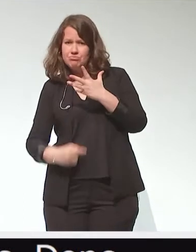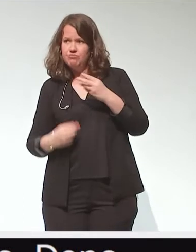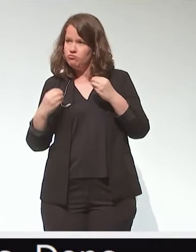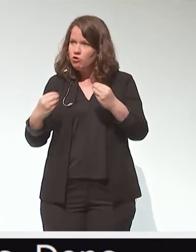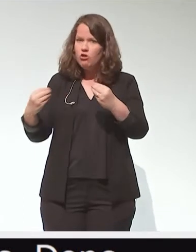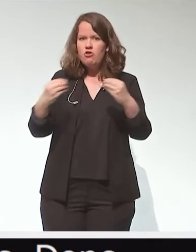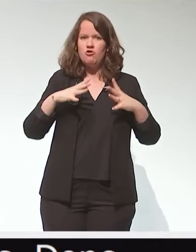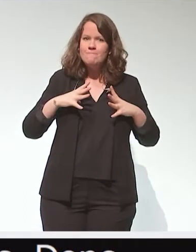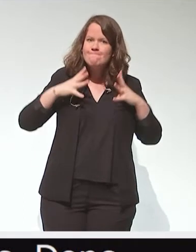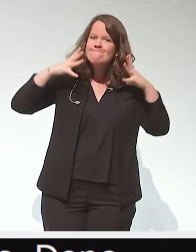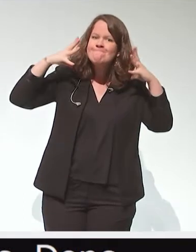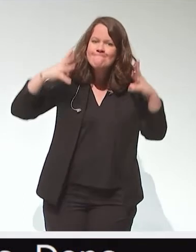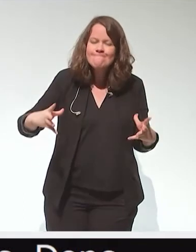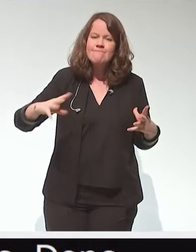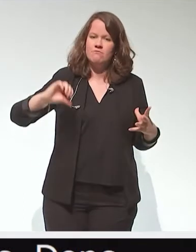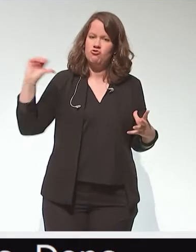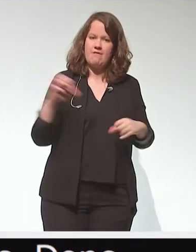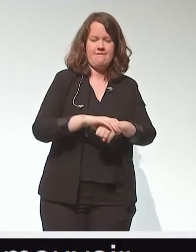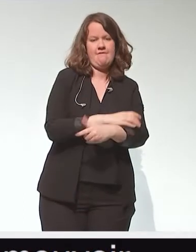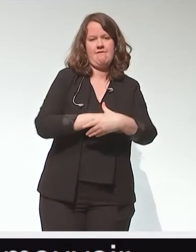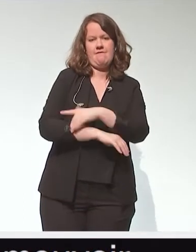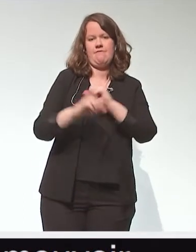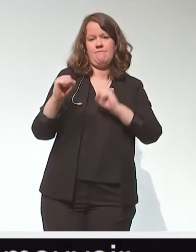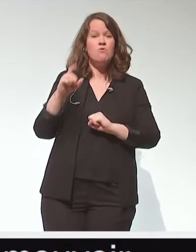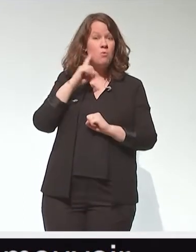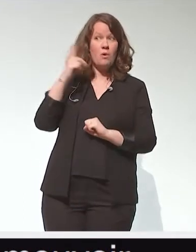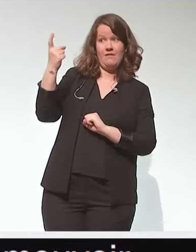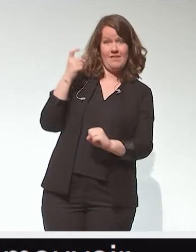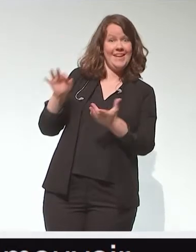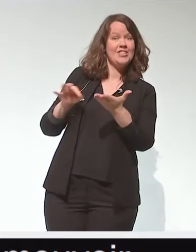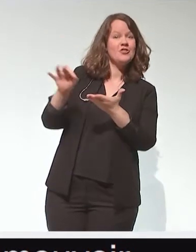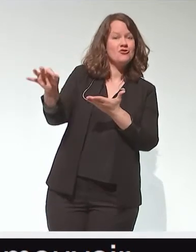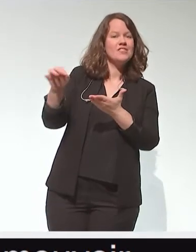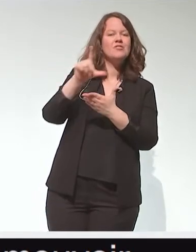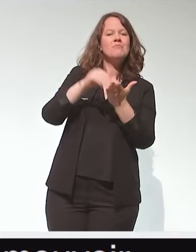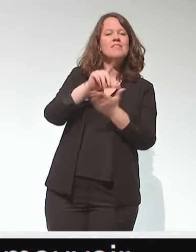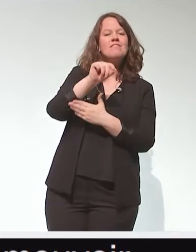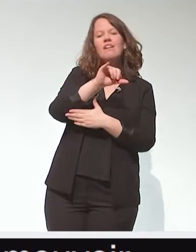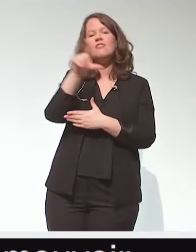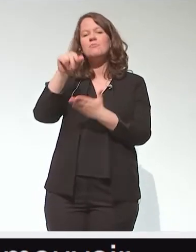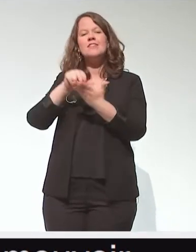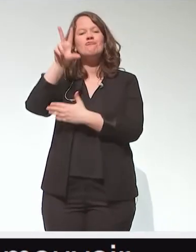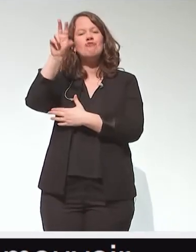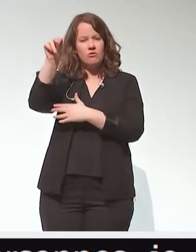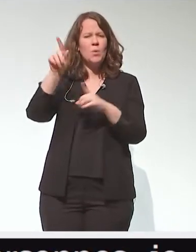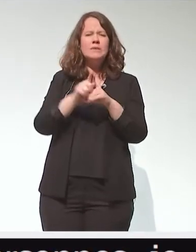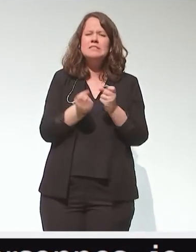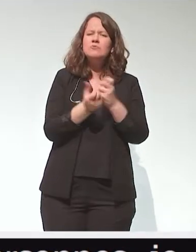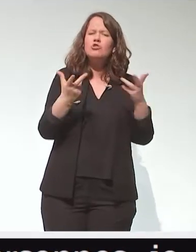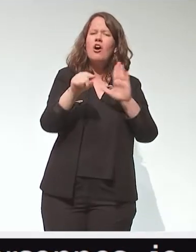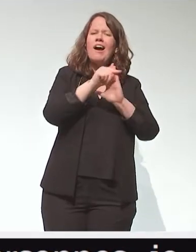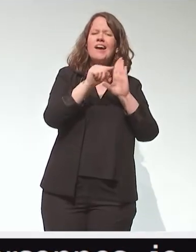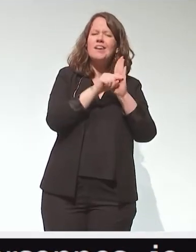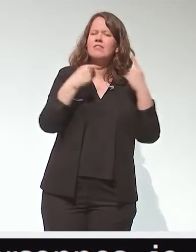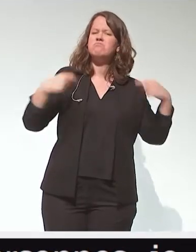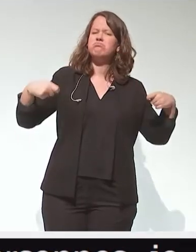sheltered and assisted and aided jobs. I think these are tools that we can use as part of the European strategy for that'll take us until 2030.